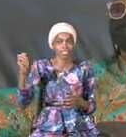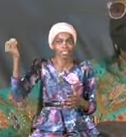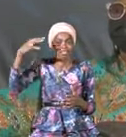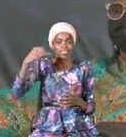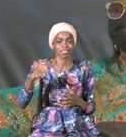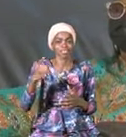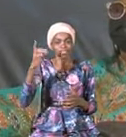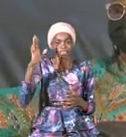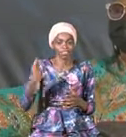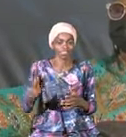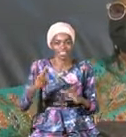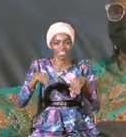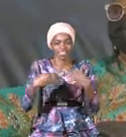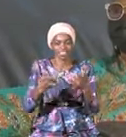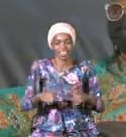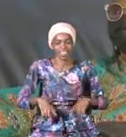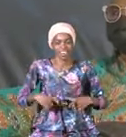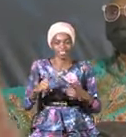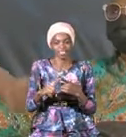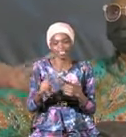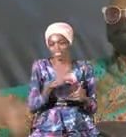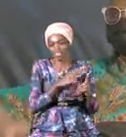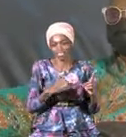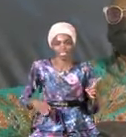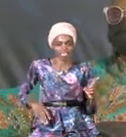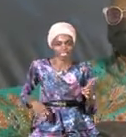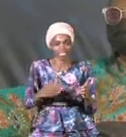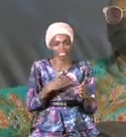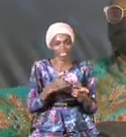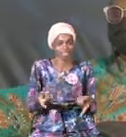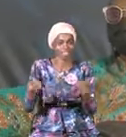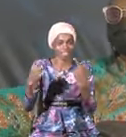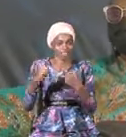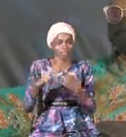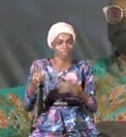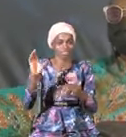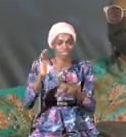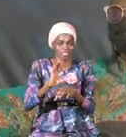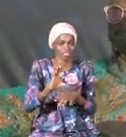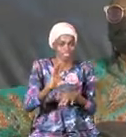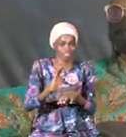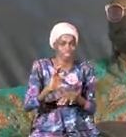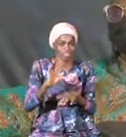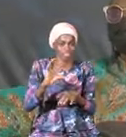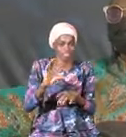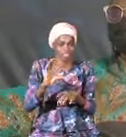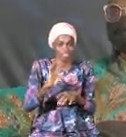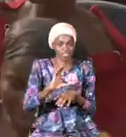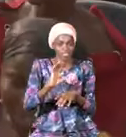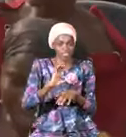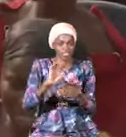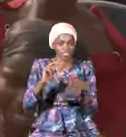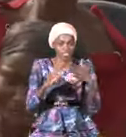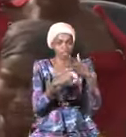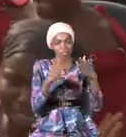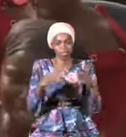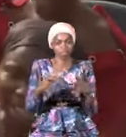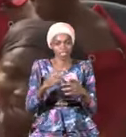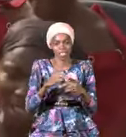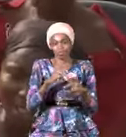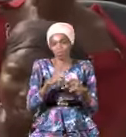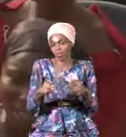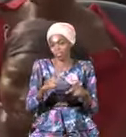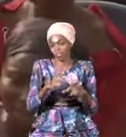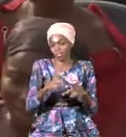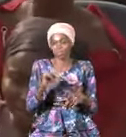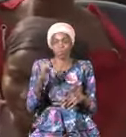and God backed them up, and they came to the top of their profession. we will hear about you. Yeah. I